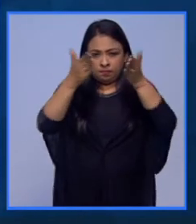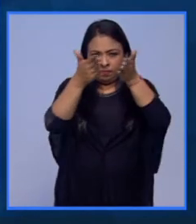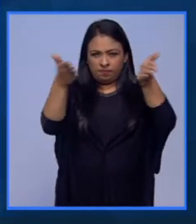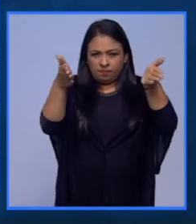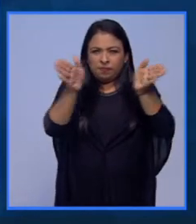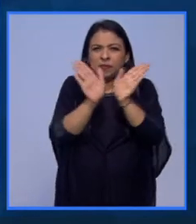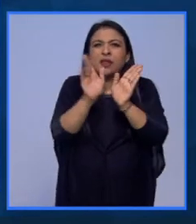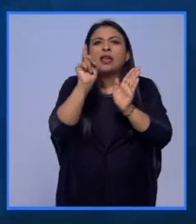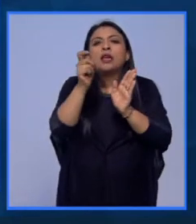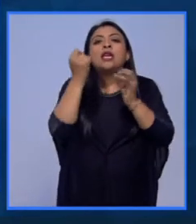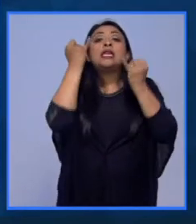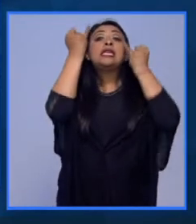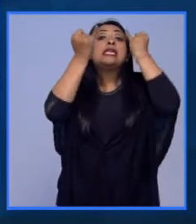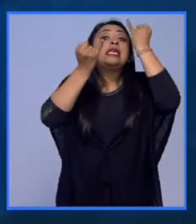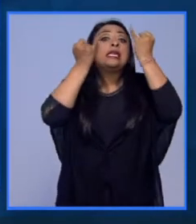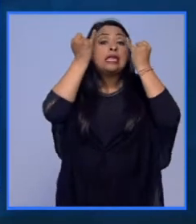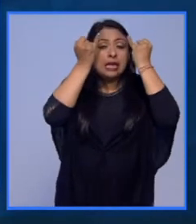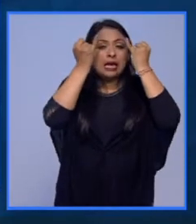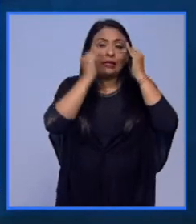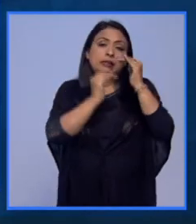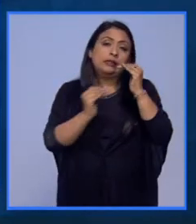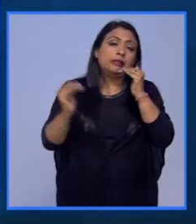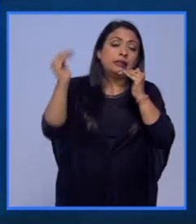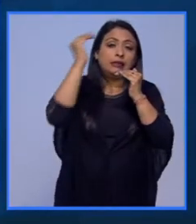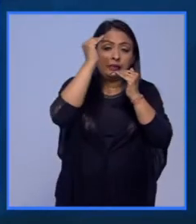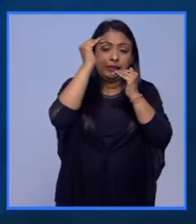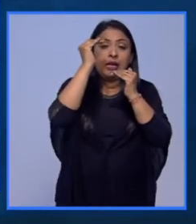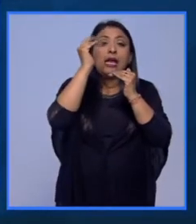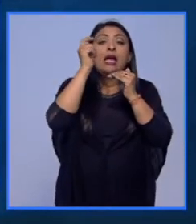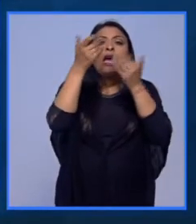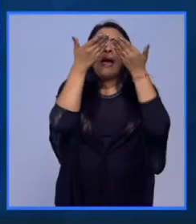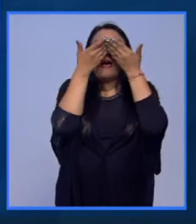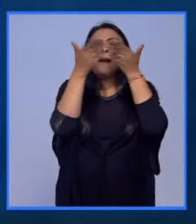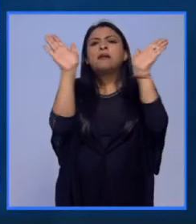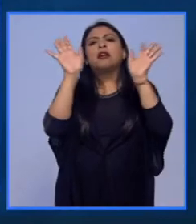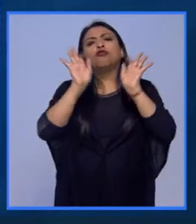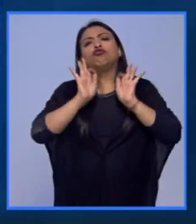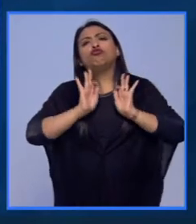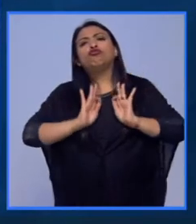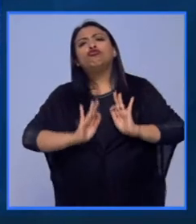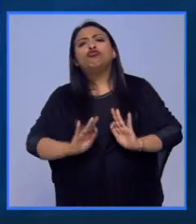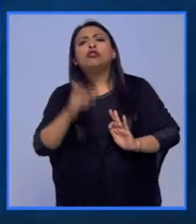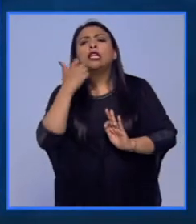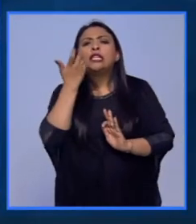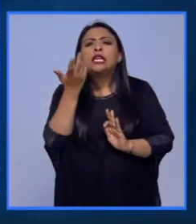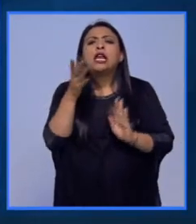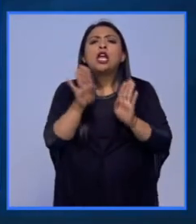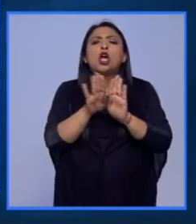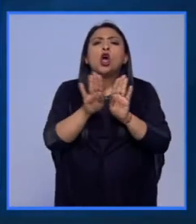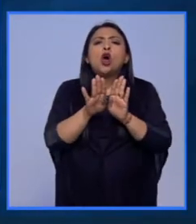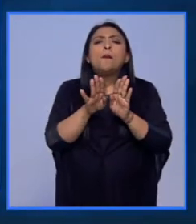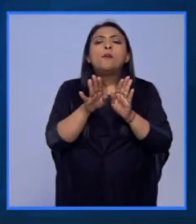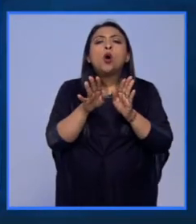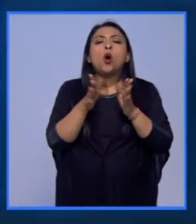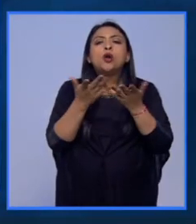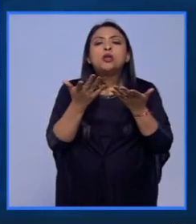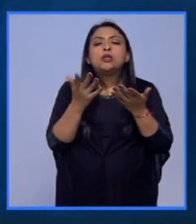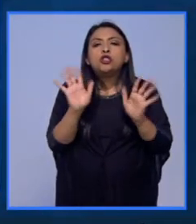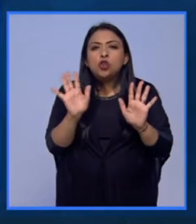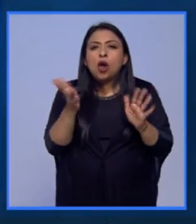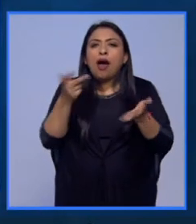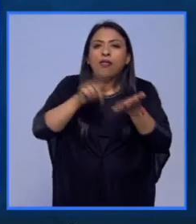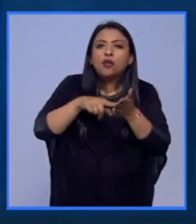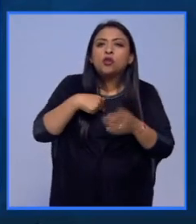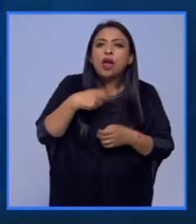ideas, and a very open, serene top floor, which is about consuming ideas. And lastly, you